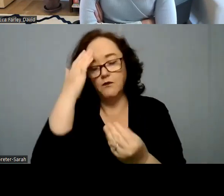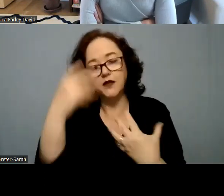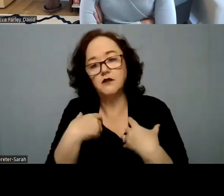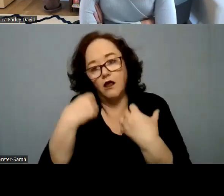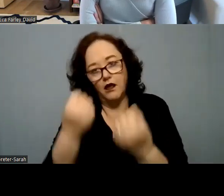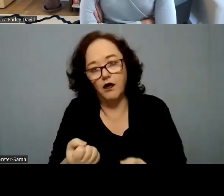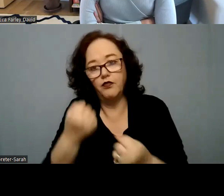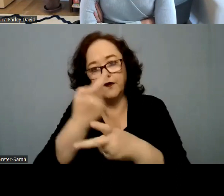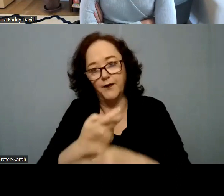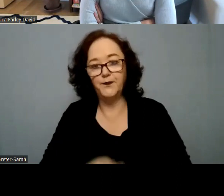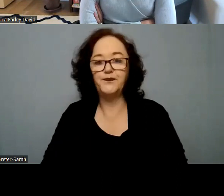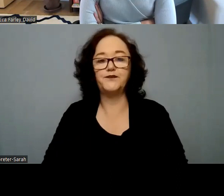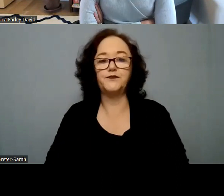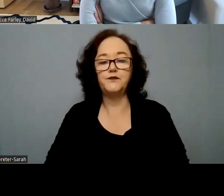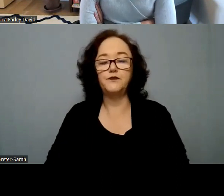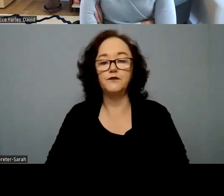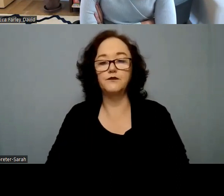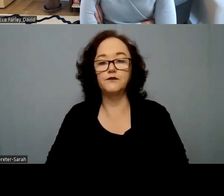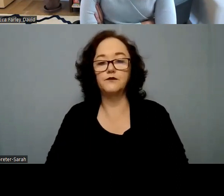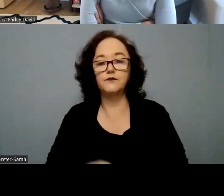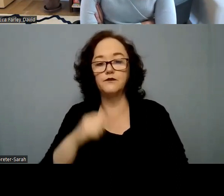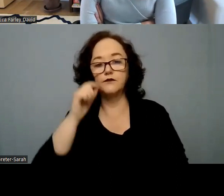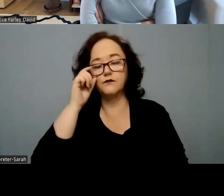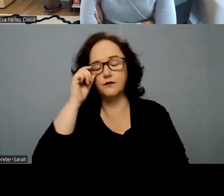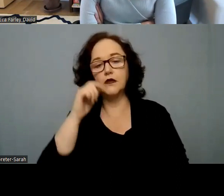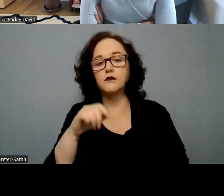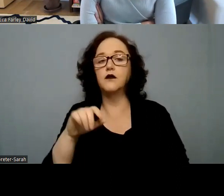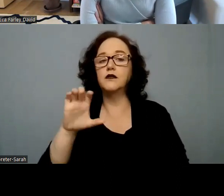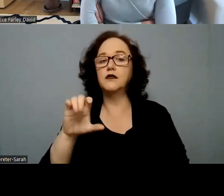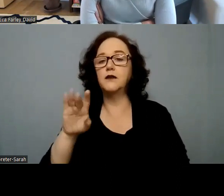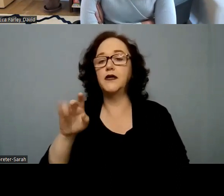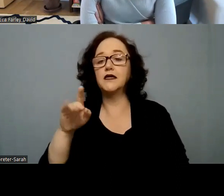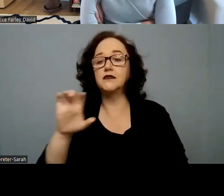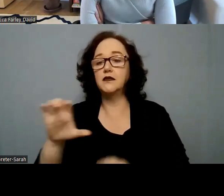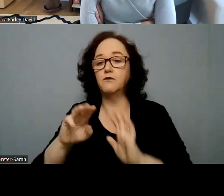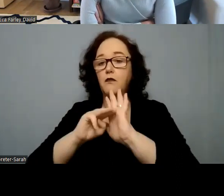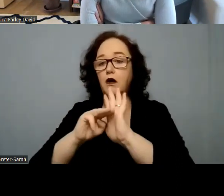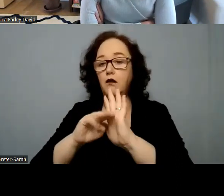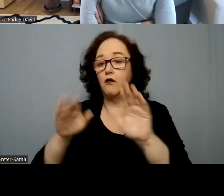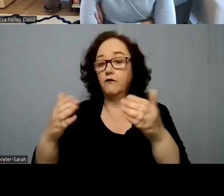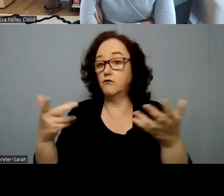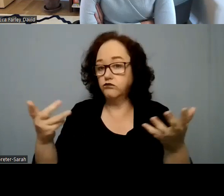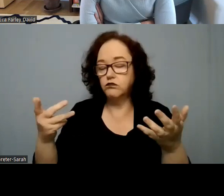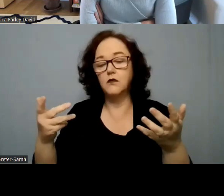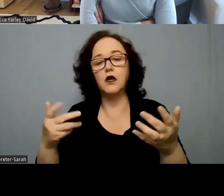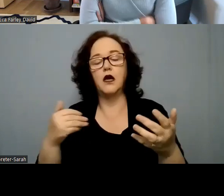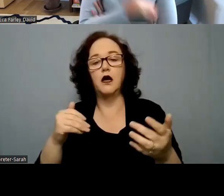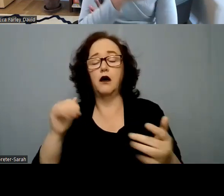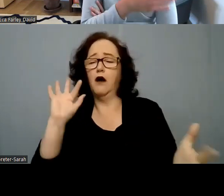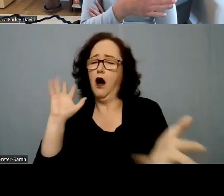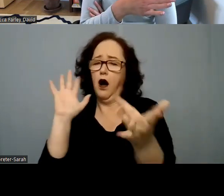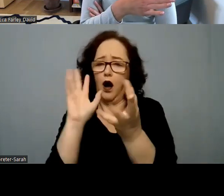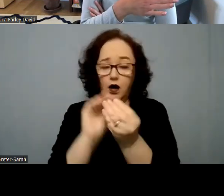So ultimately, what the CCBHC model offers is a comprehensive array of supports that